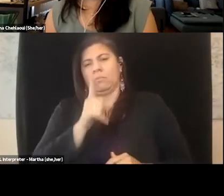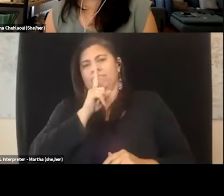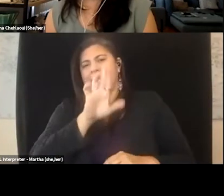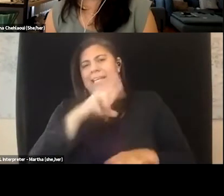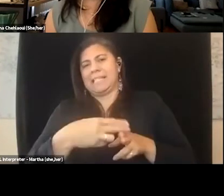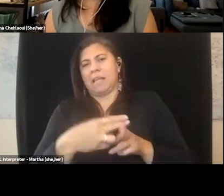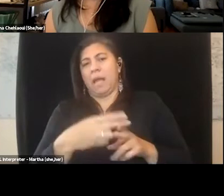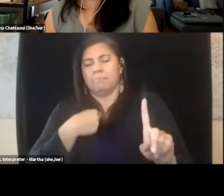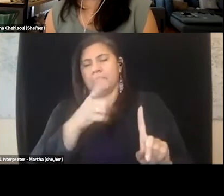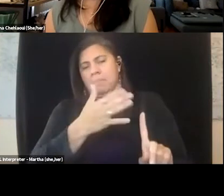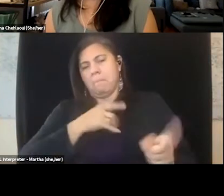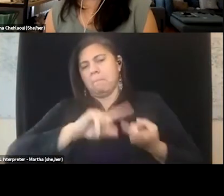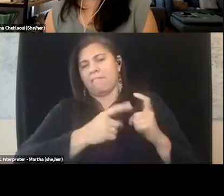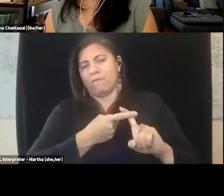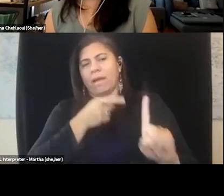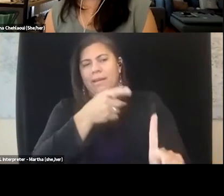who is a friend, it was a Middle Eastern,